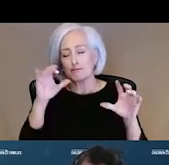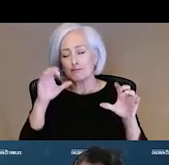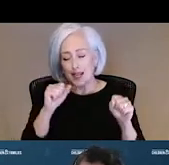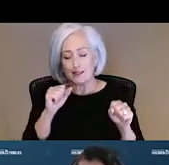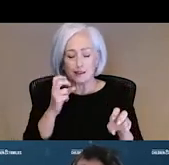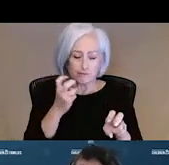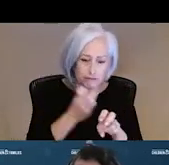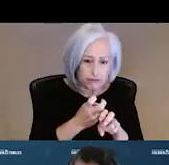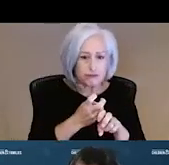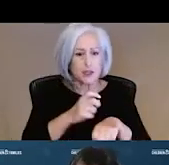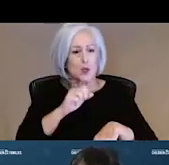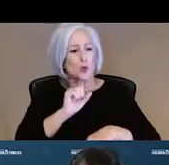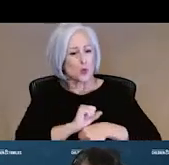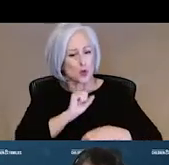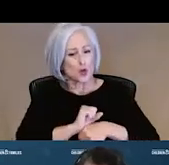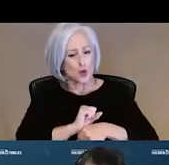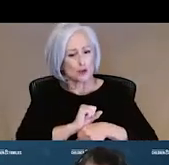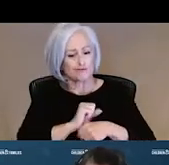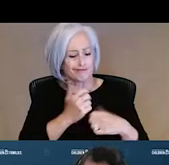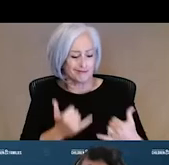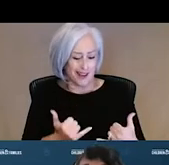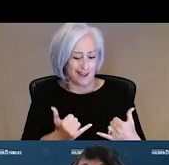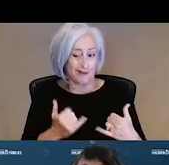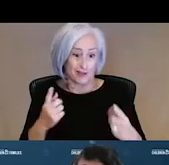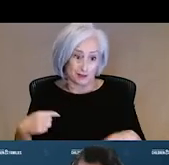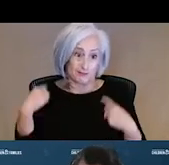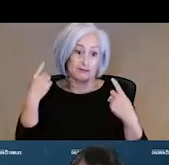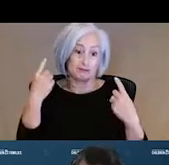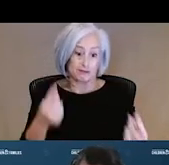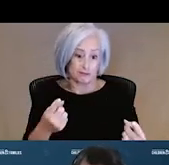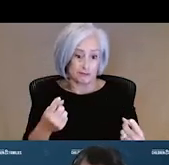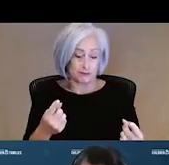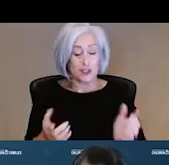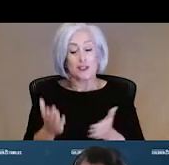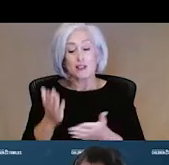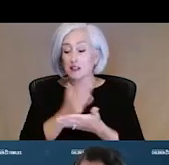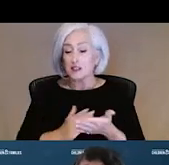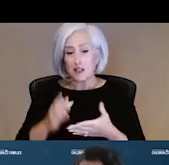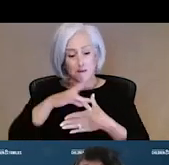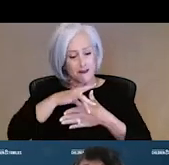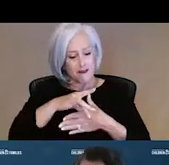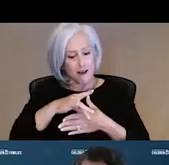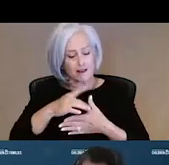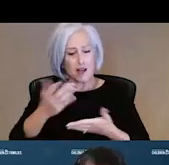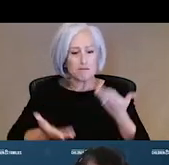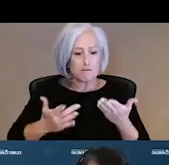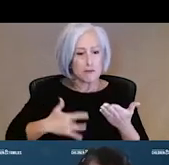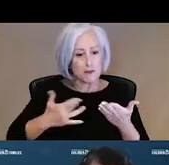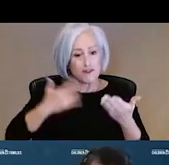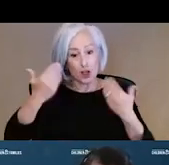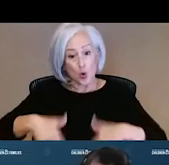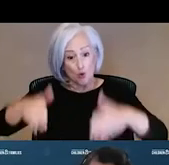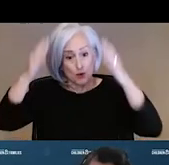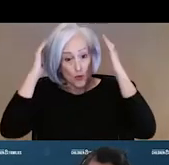before we begin, I want to acknowledge that the content we're about to cover may feel overwhelming to some. We'll be discussing a lot of